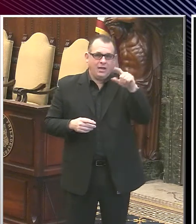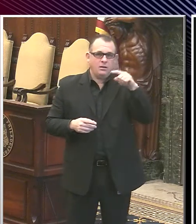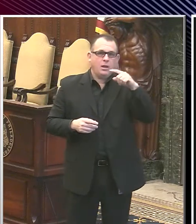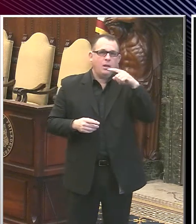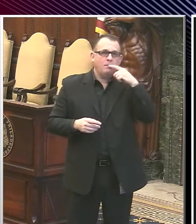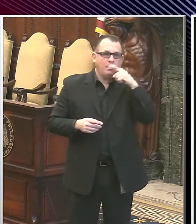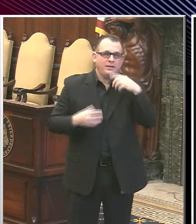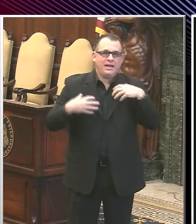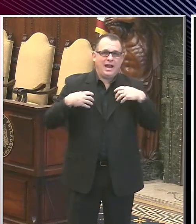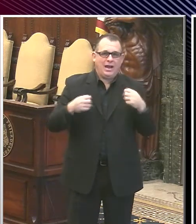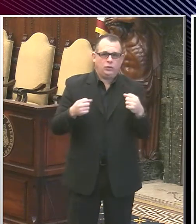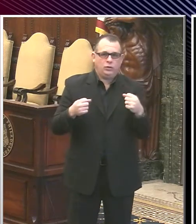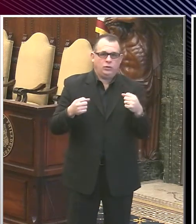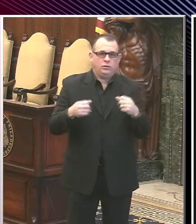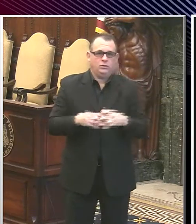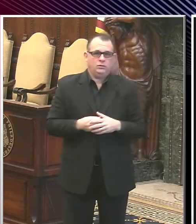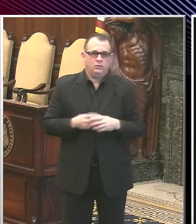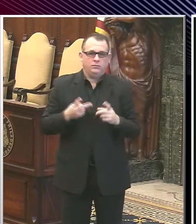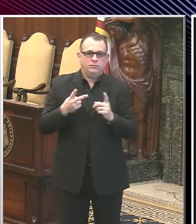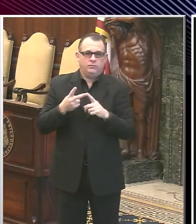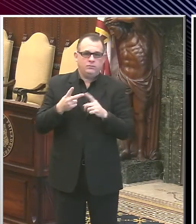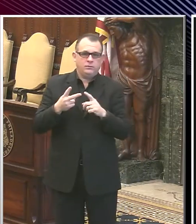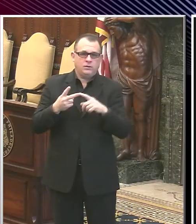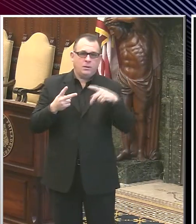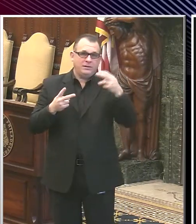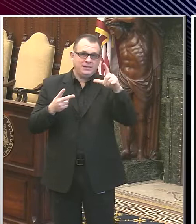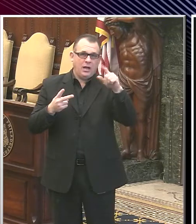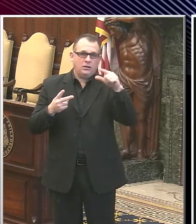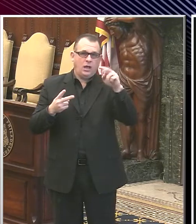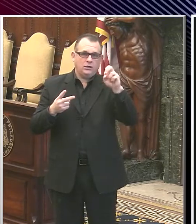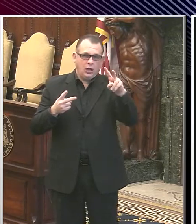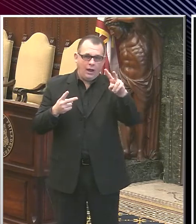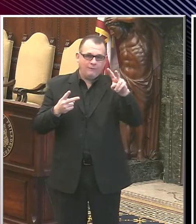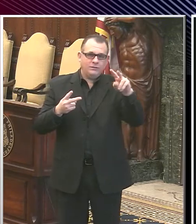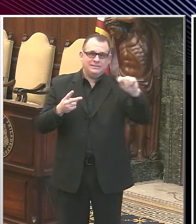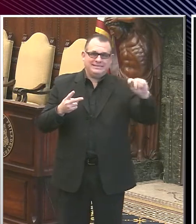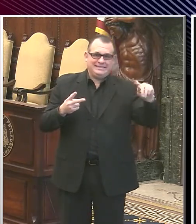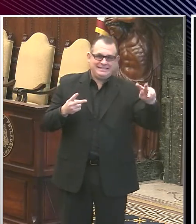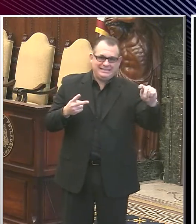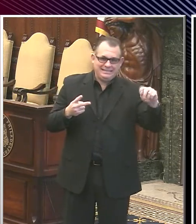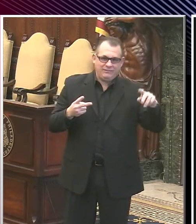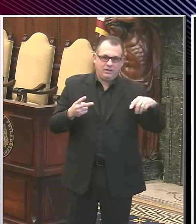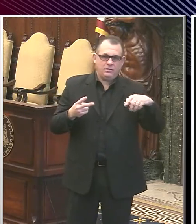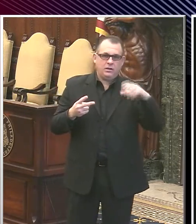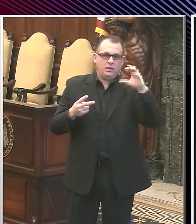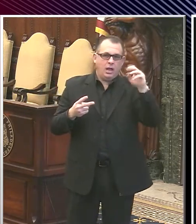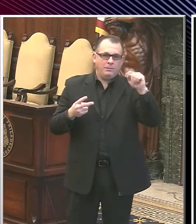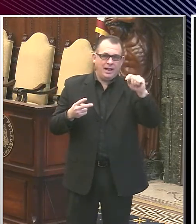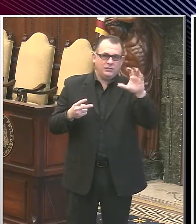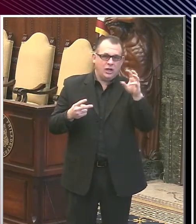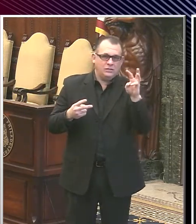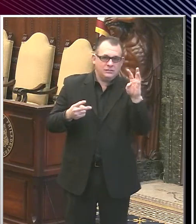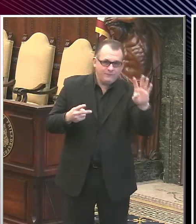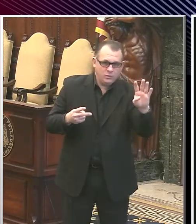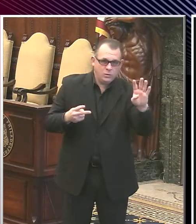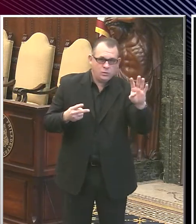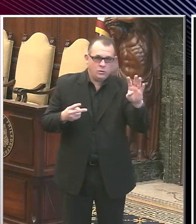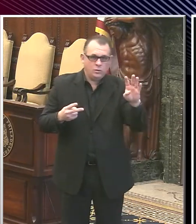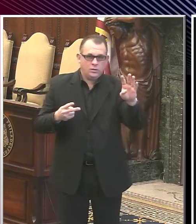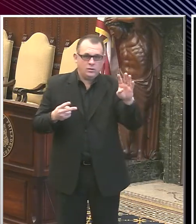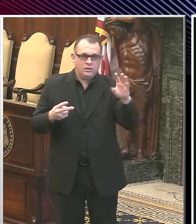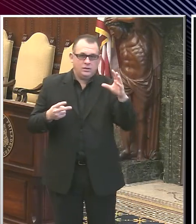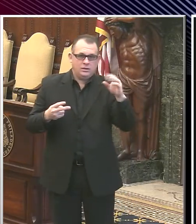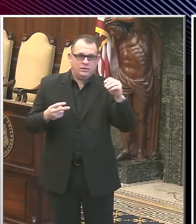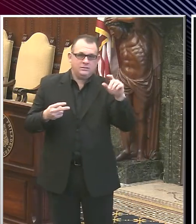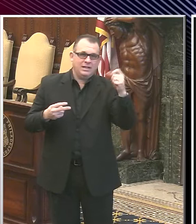Public Health, as well as on phla.gov TV, which is Comcast Channel 64 and